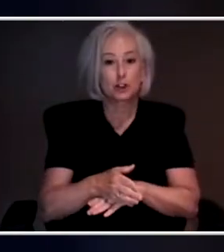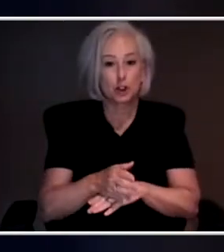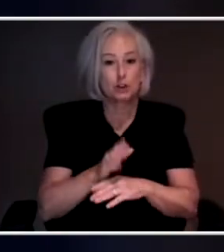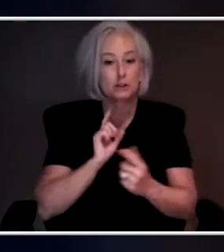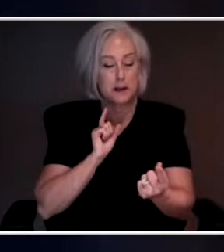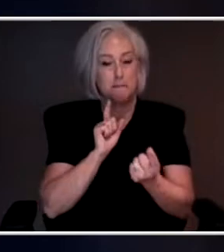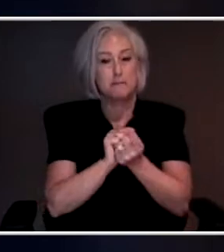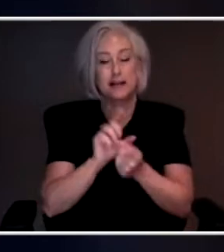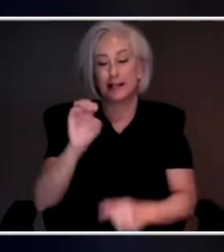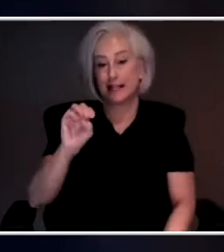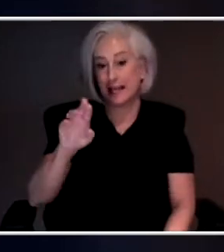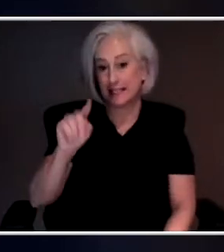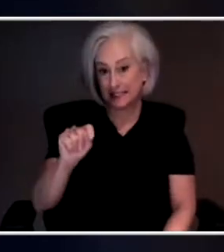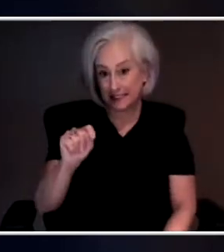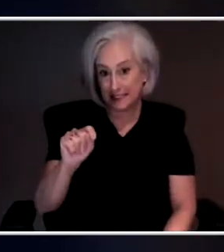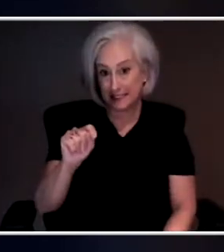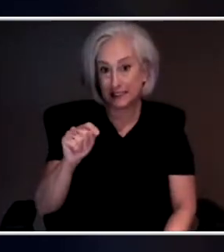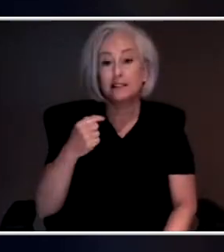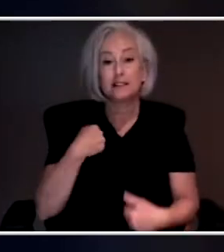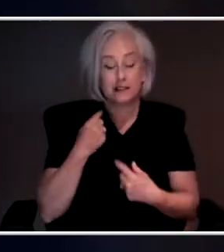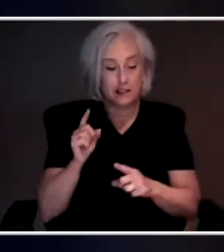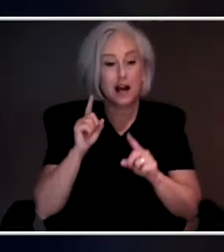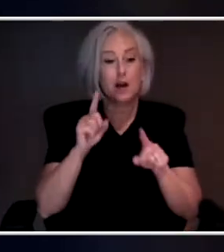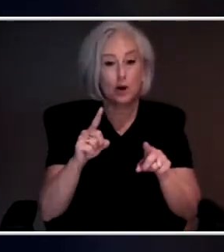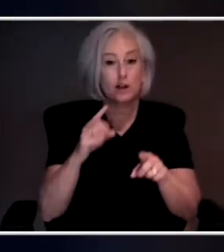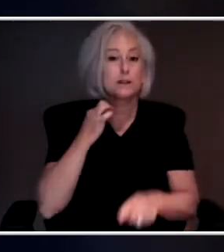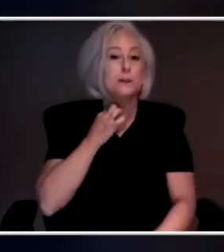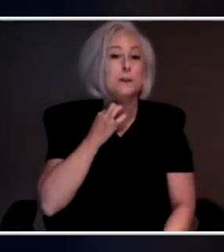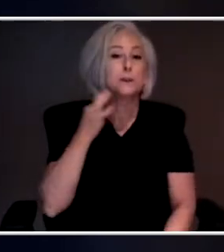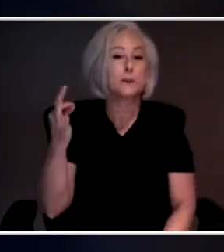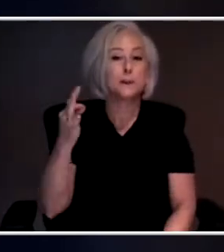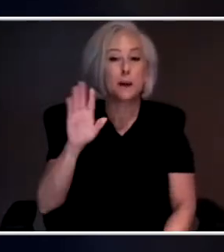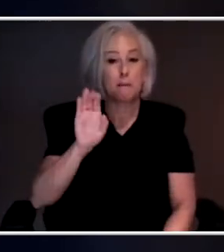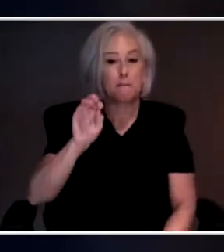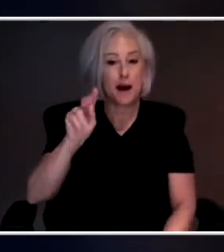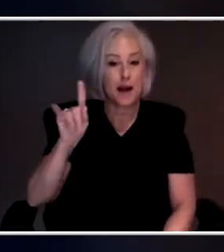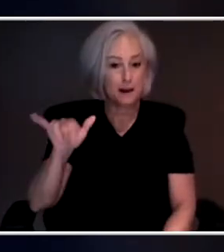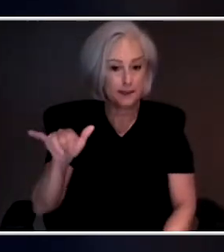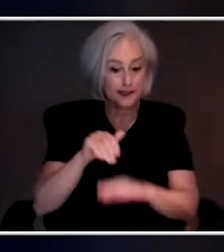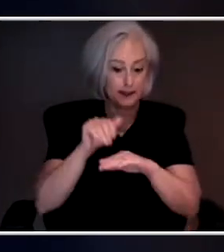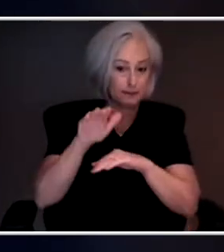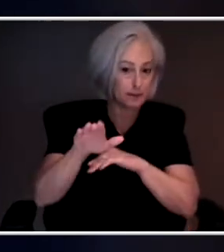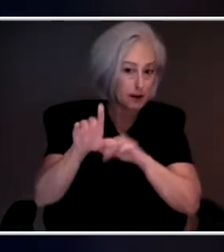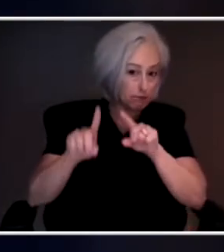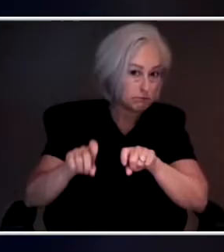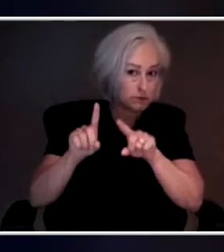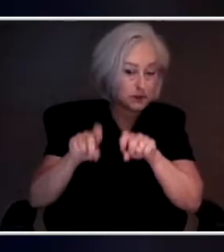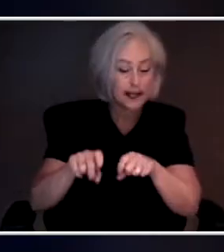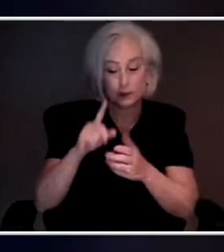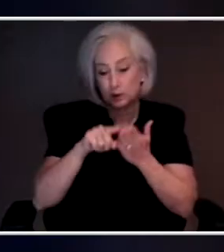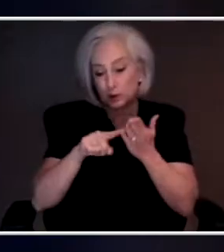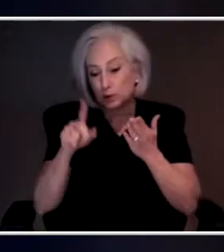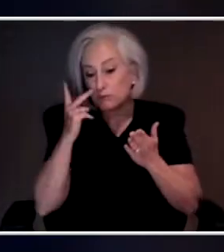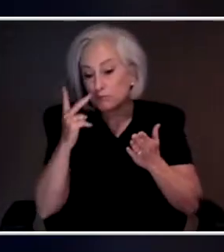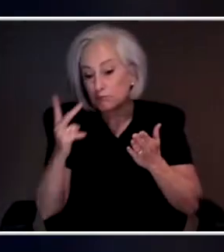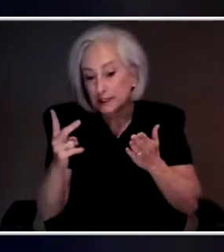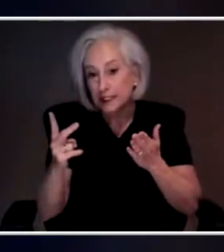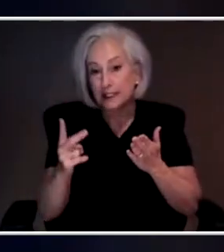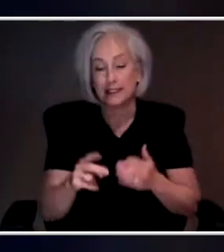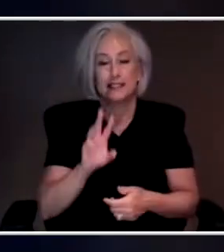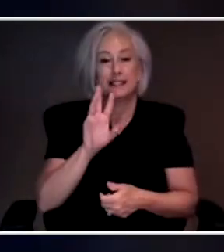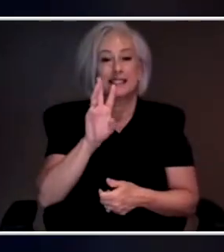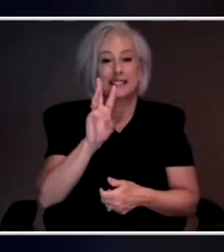ENT physician, I then went on to the biopsy within a week or two when I could get it scheduled, and 6 samples of